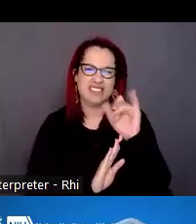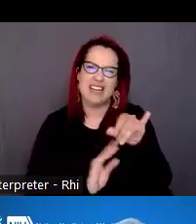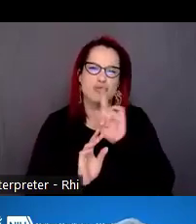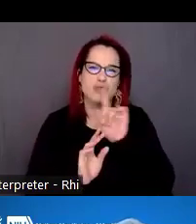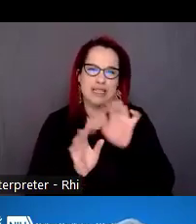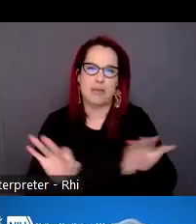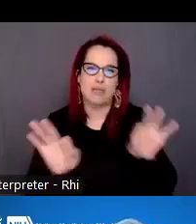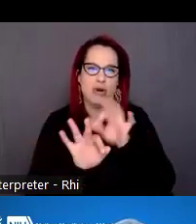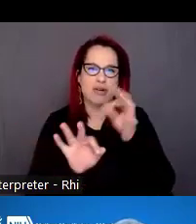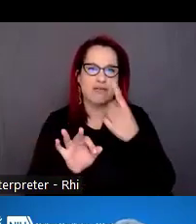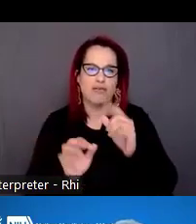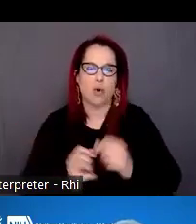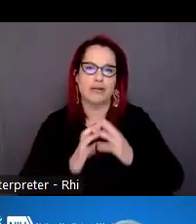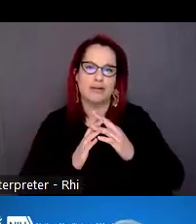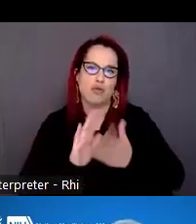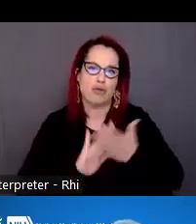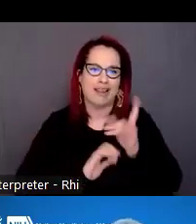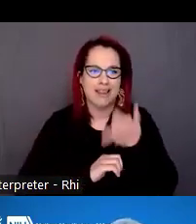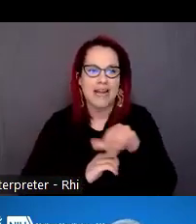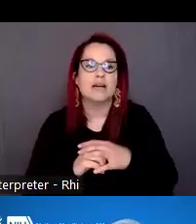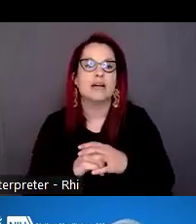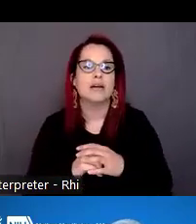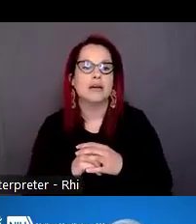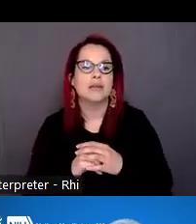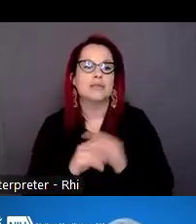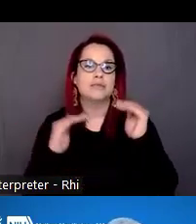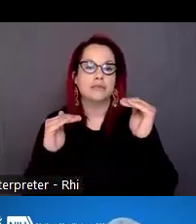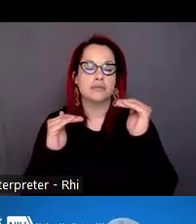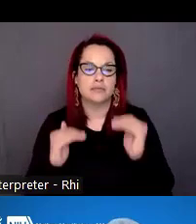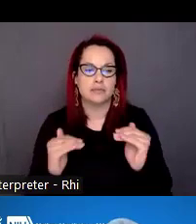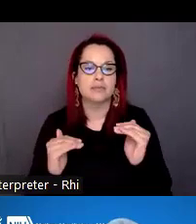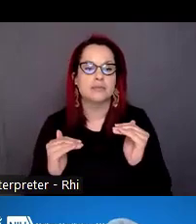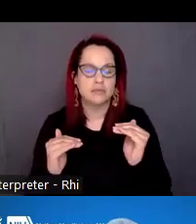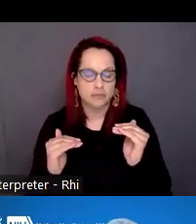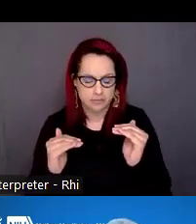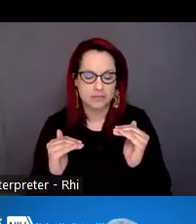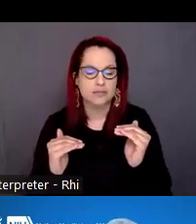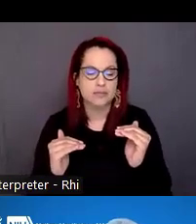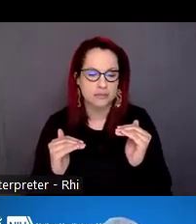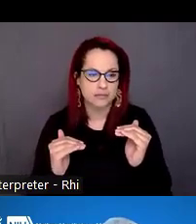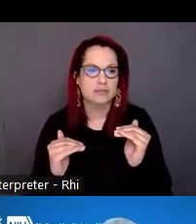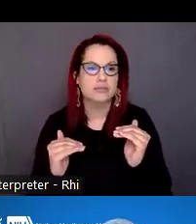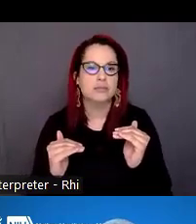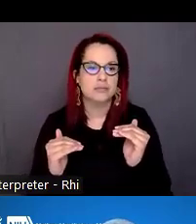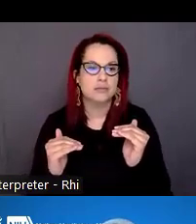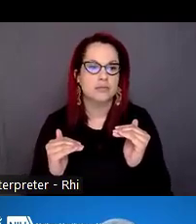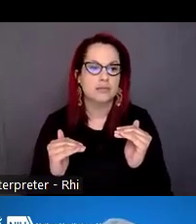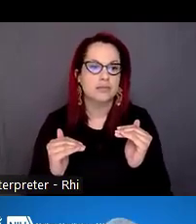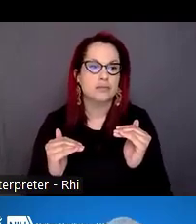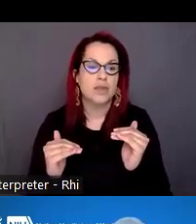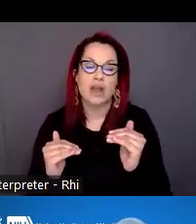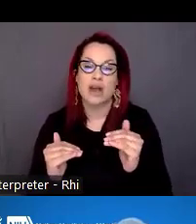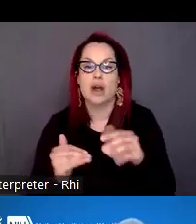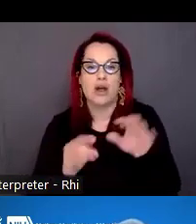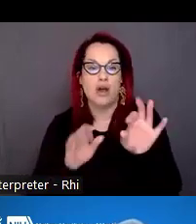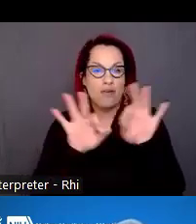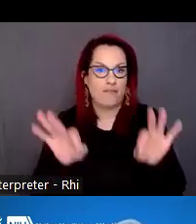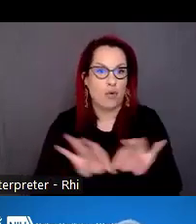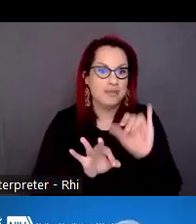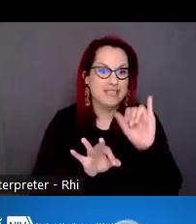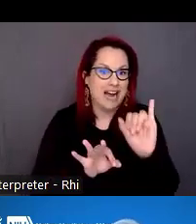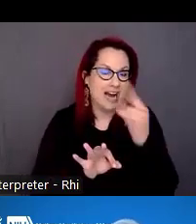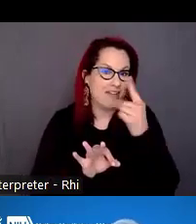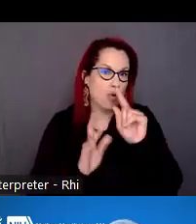this. Even though there's no changes in Forms I for